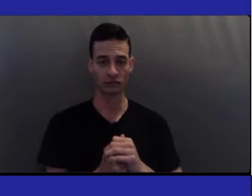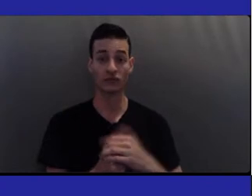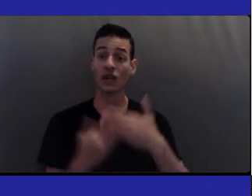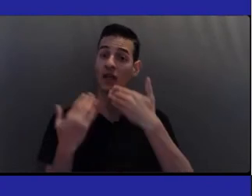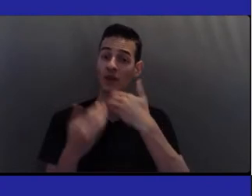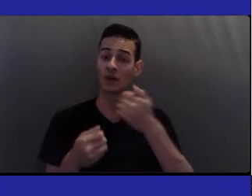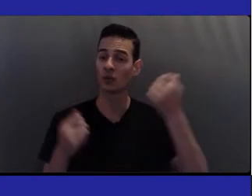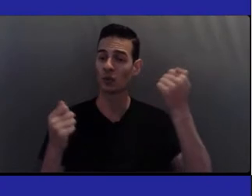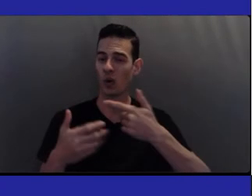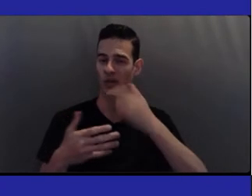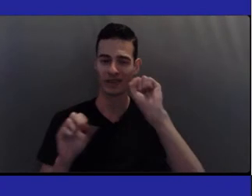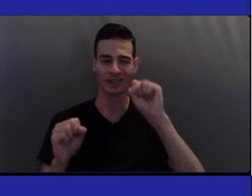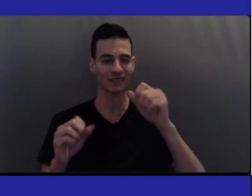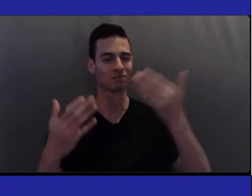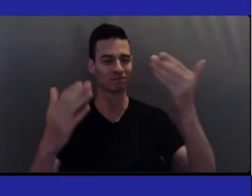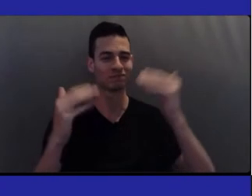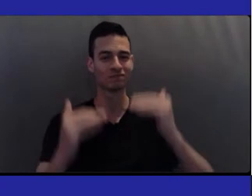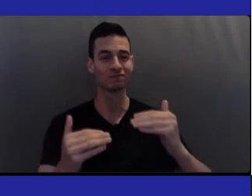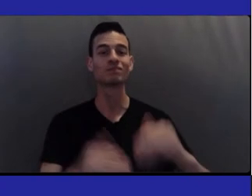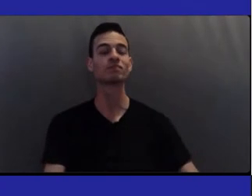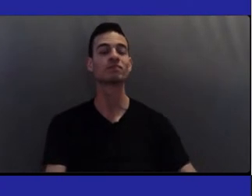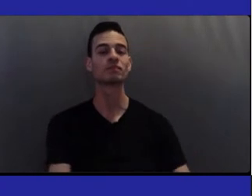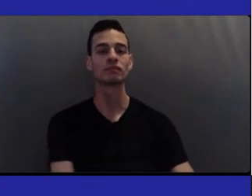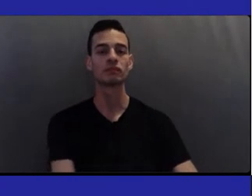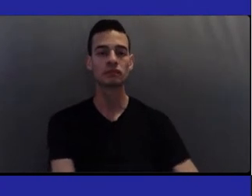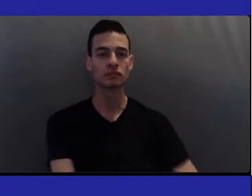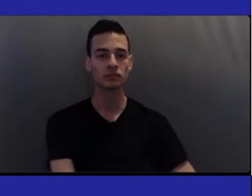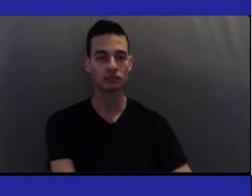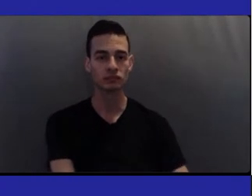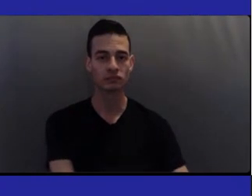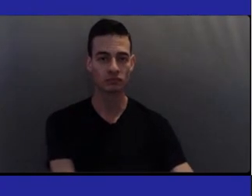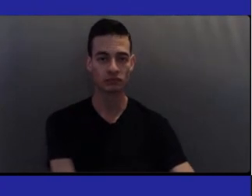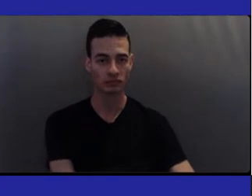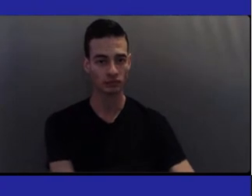you. Okay, so we have